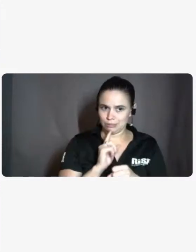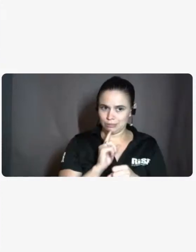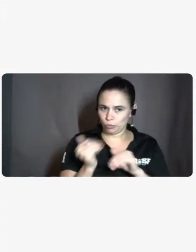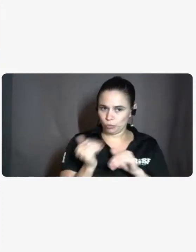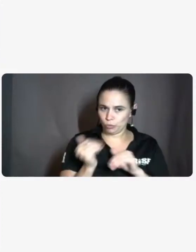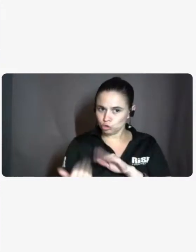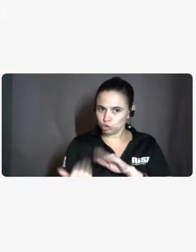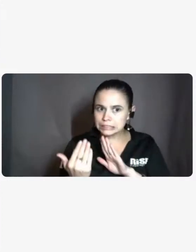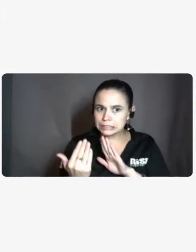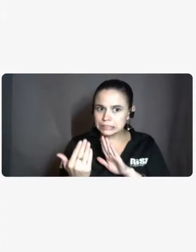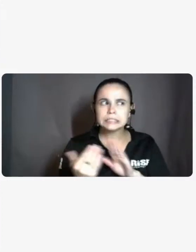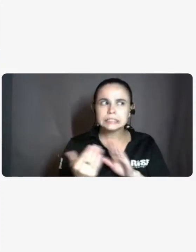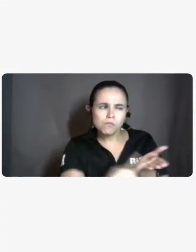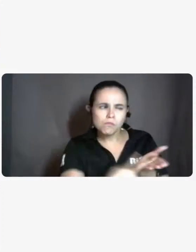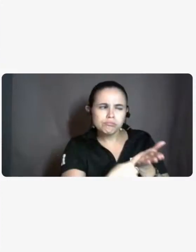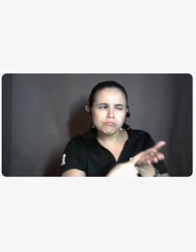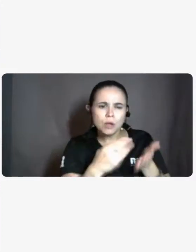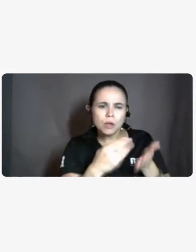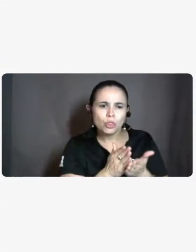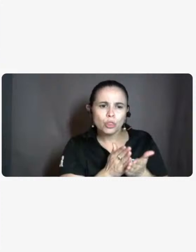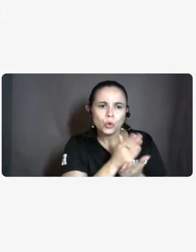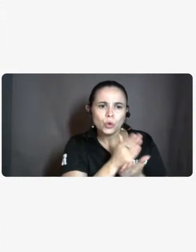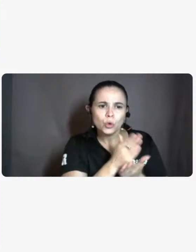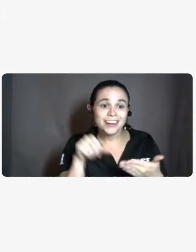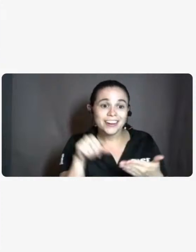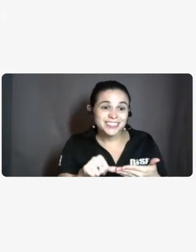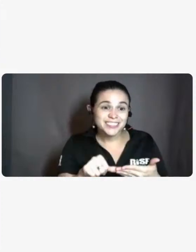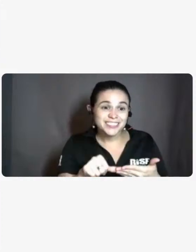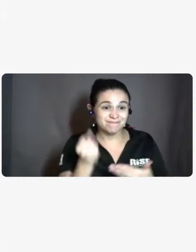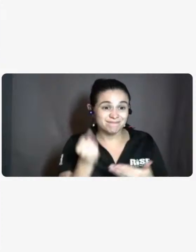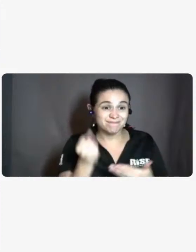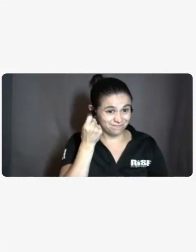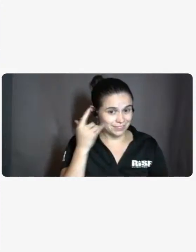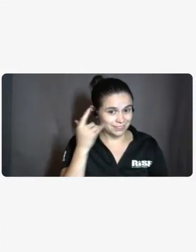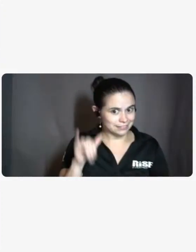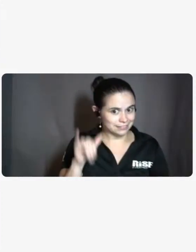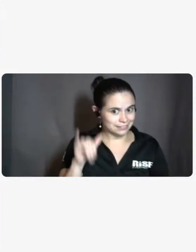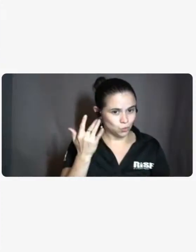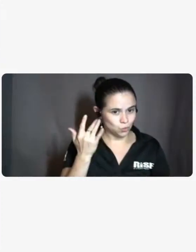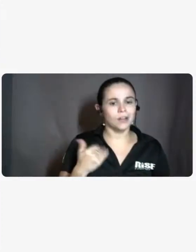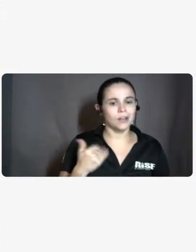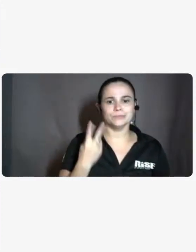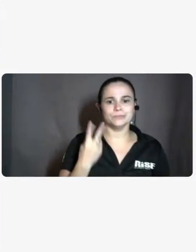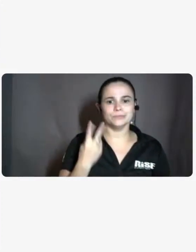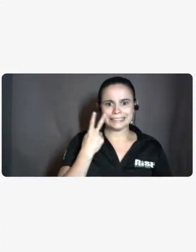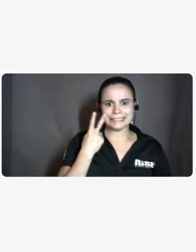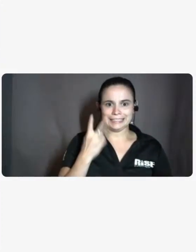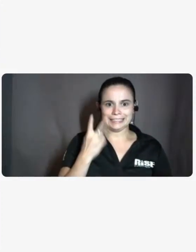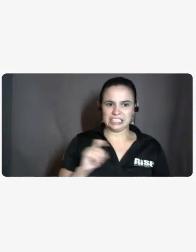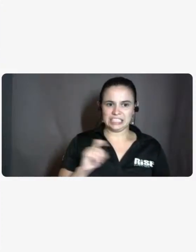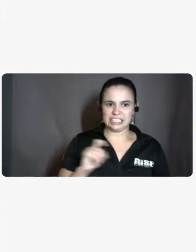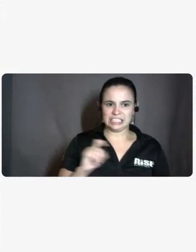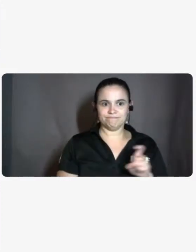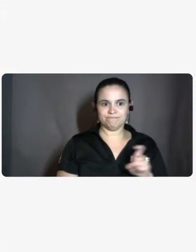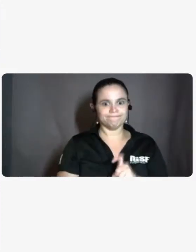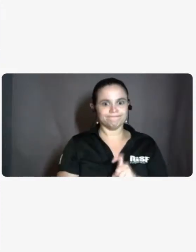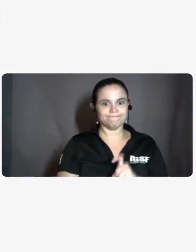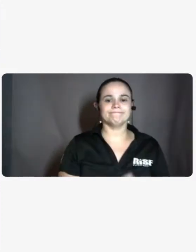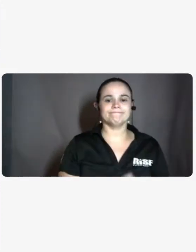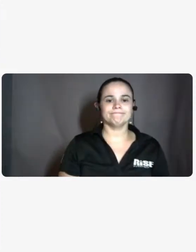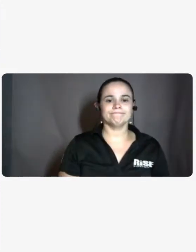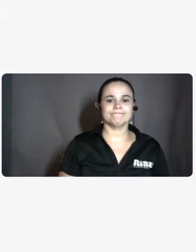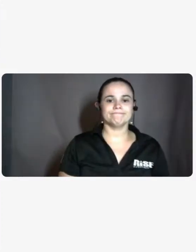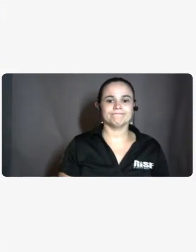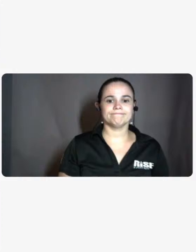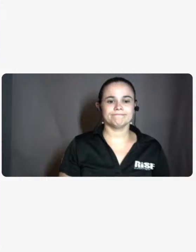caused the dynamic shift in the position that was taken with regard to the development. So this is kind of how I